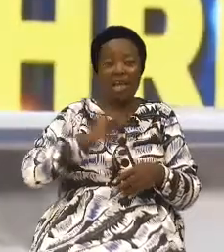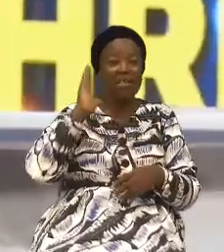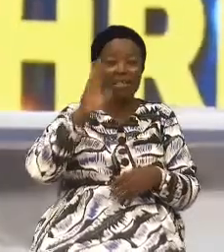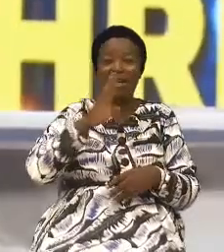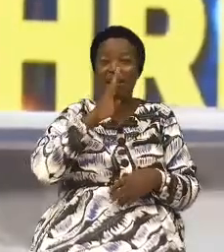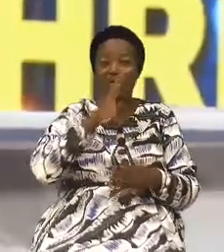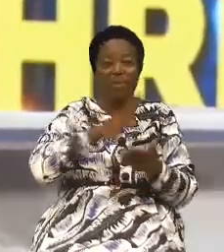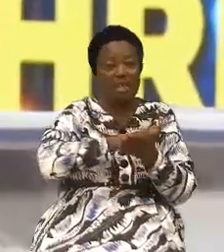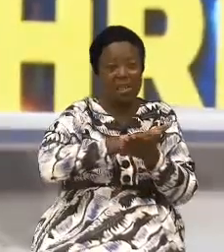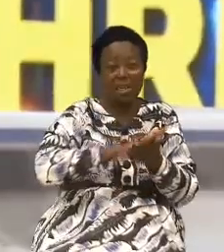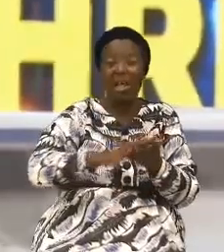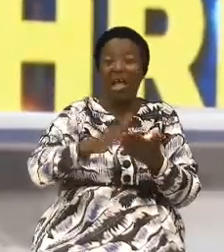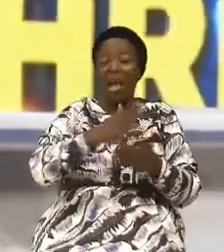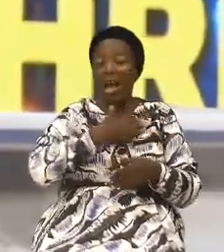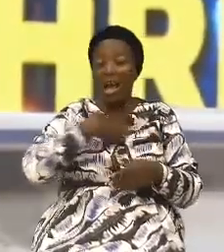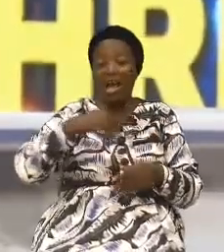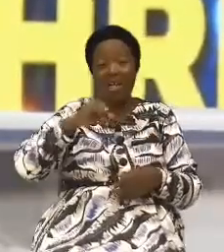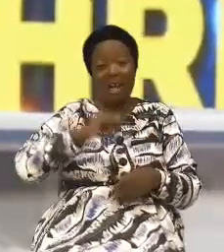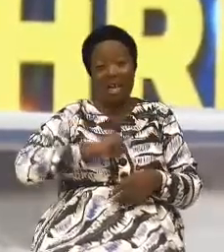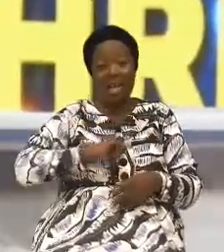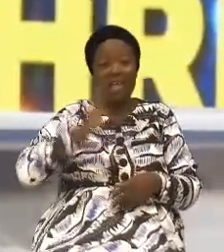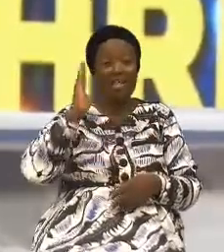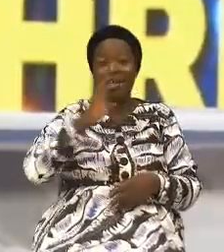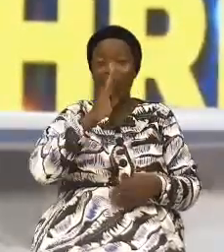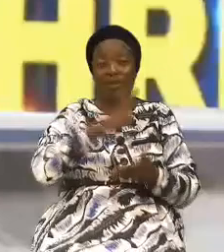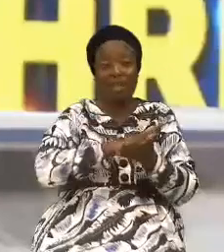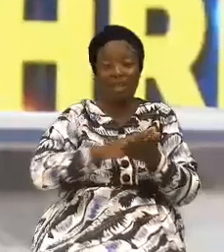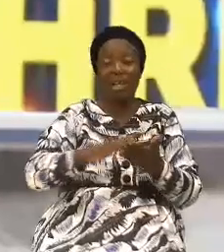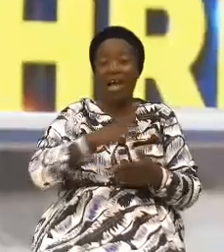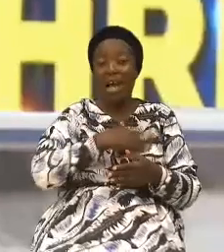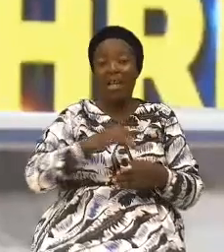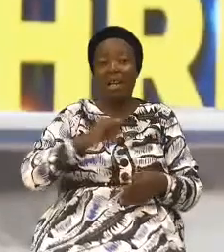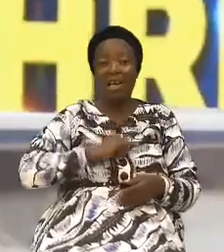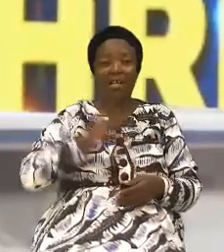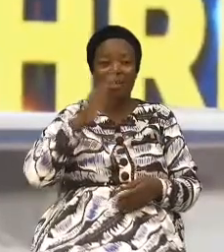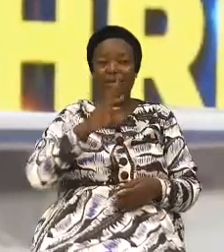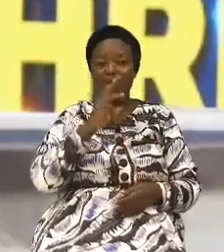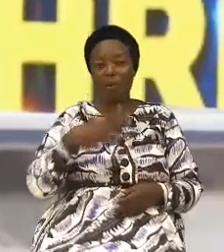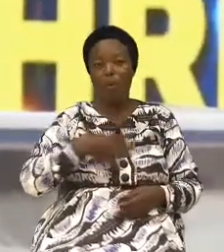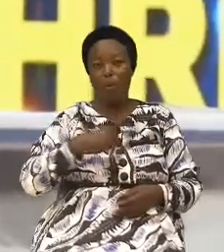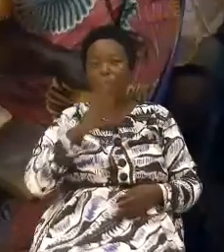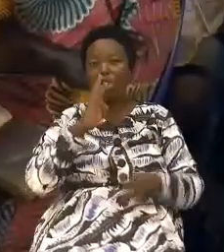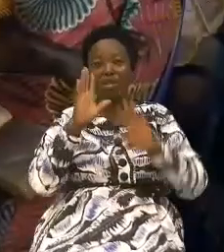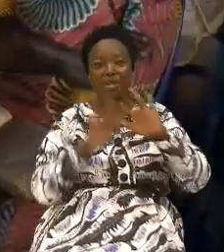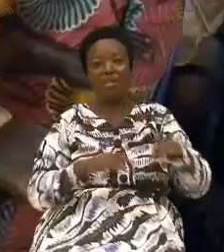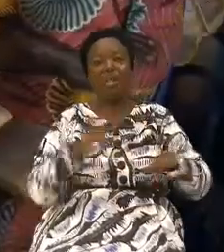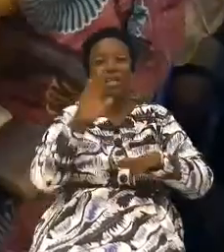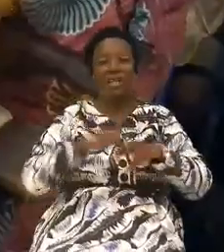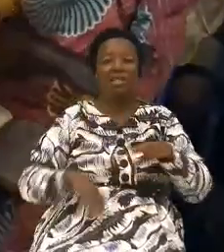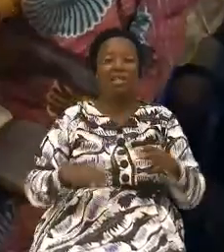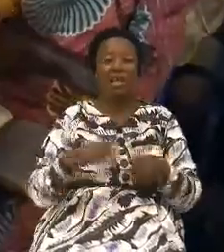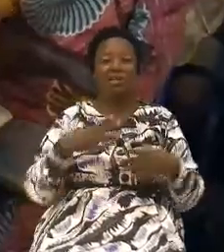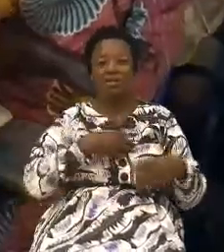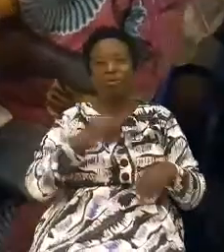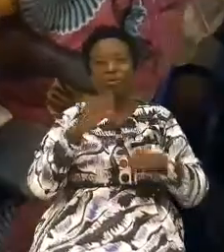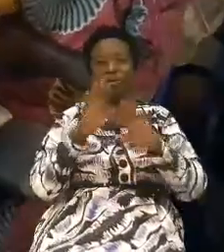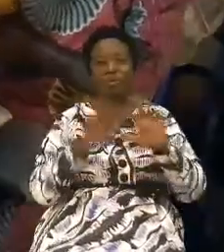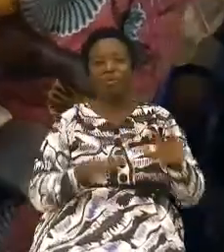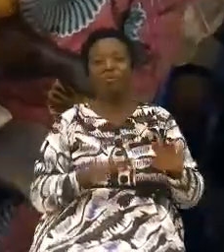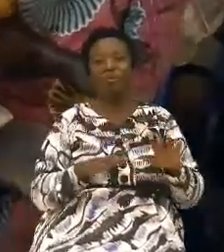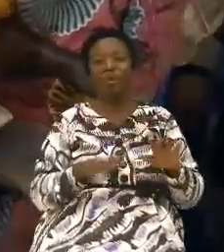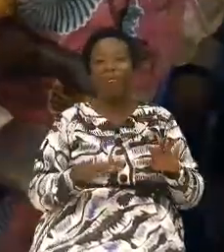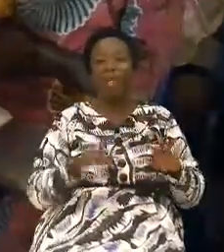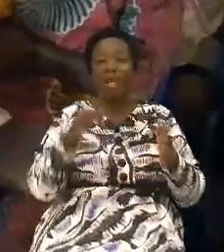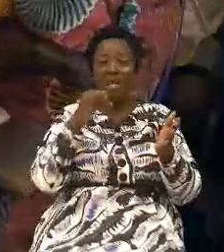and I shall be whiter than snow. I didn't hear you. It will